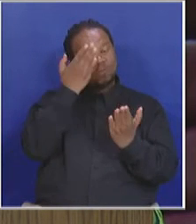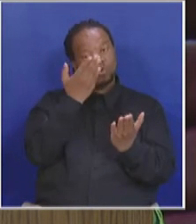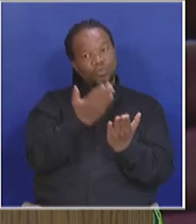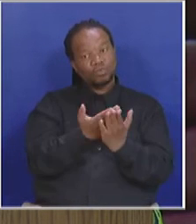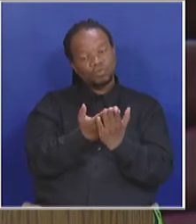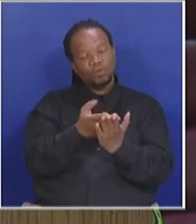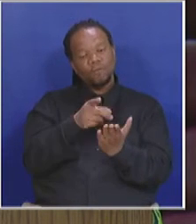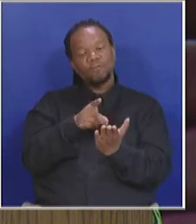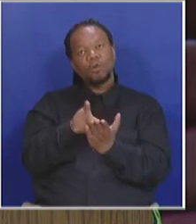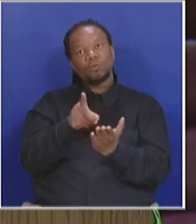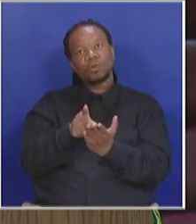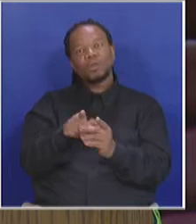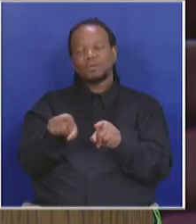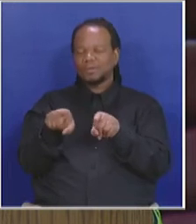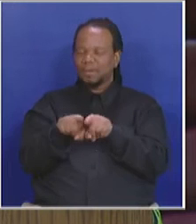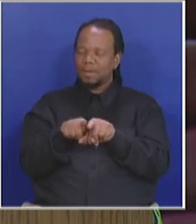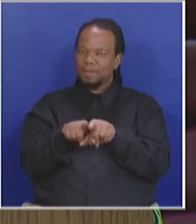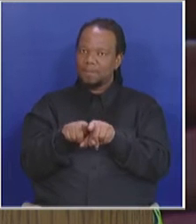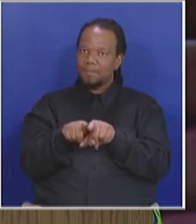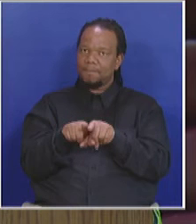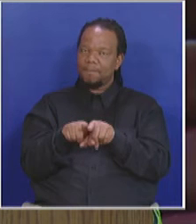also are covered by